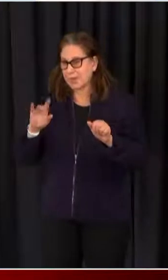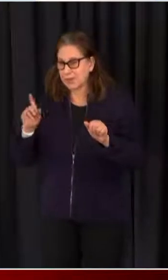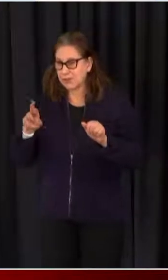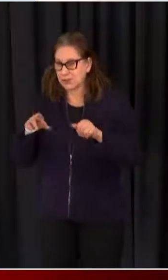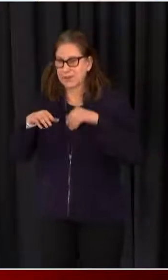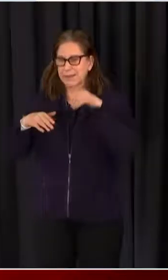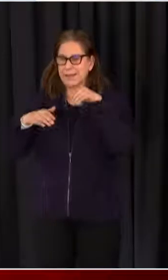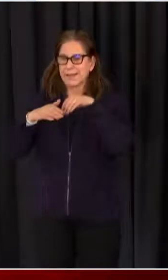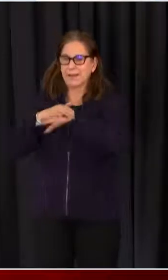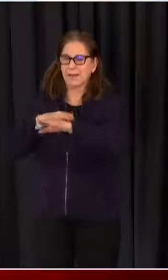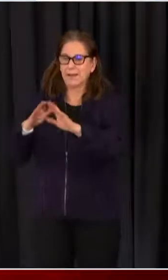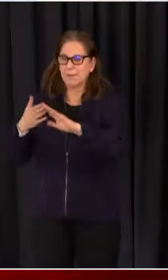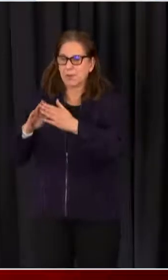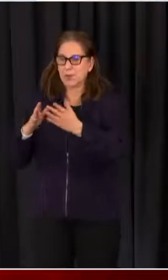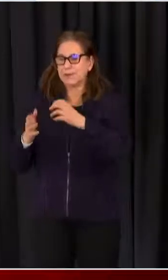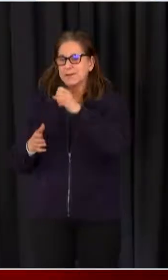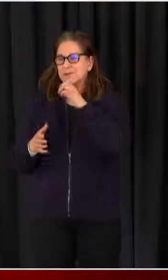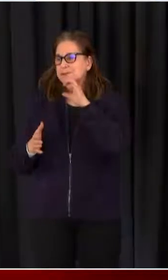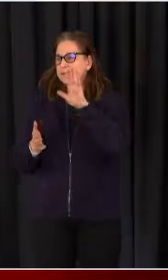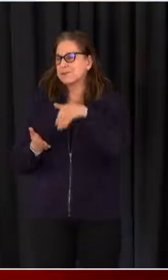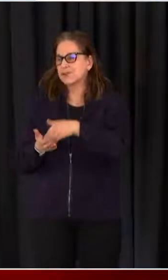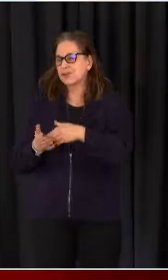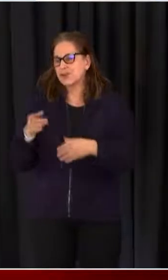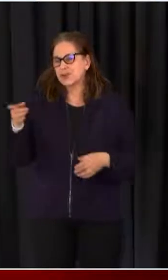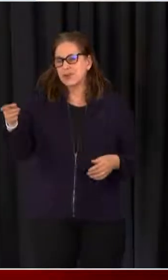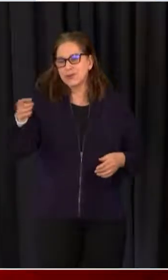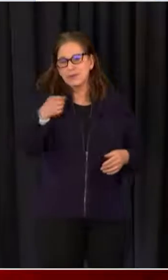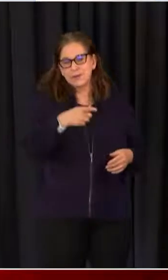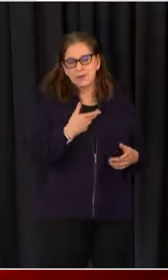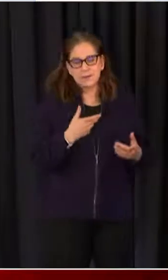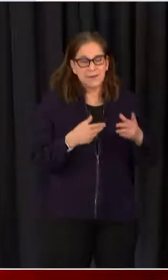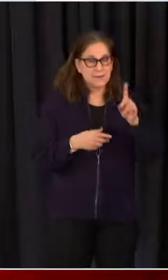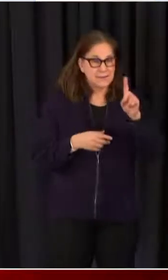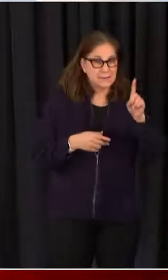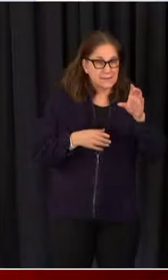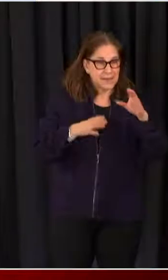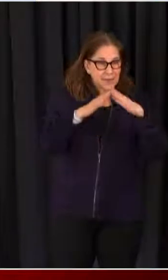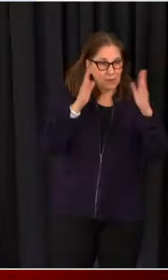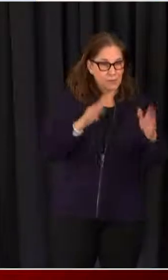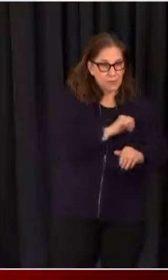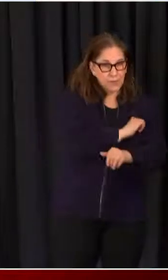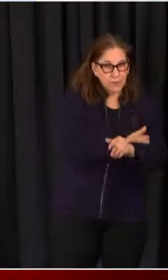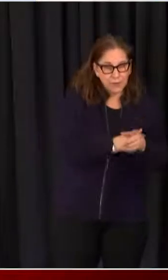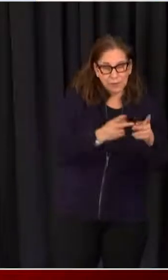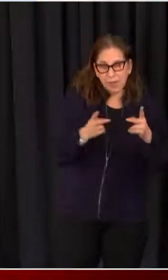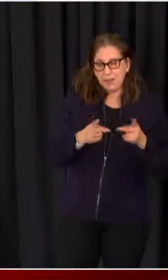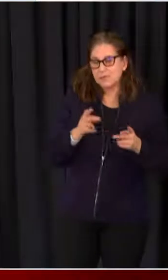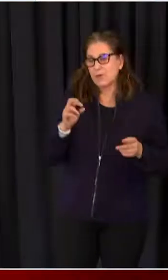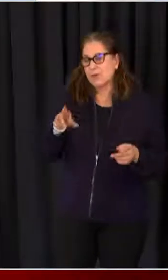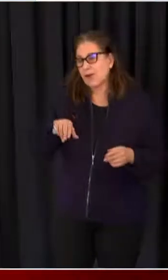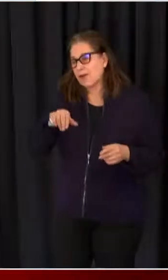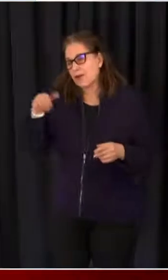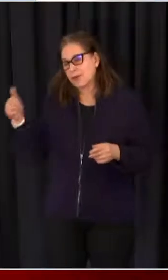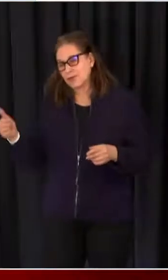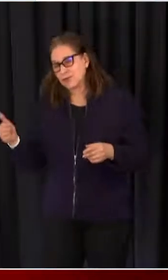seniors in 11 DC Housing Authority properties, and we've done that through the Faith and Vaccine program that happens as a